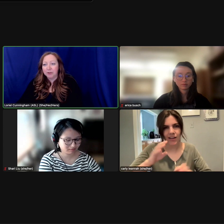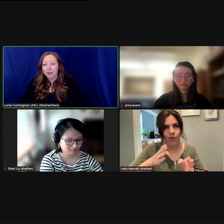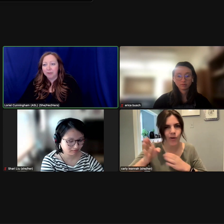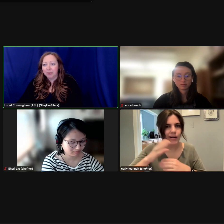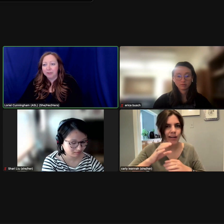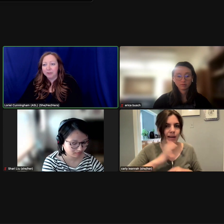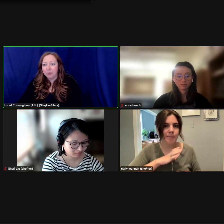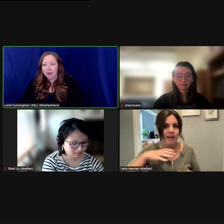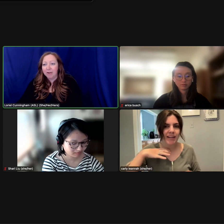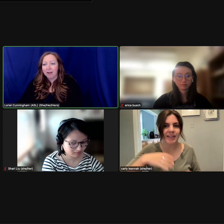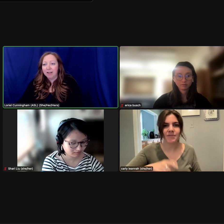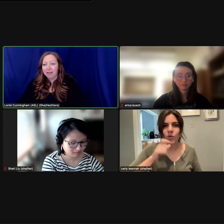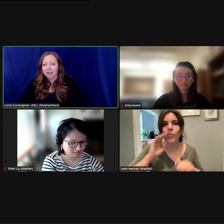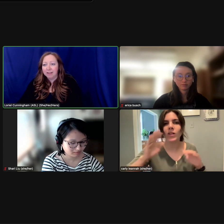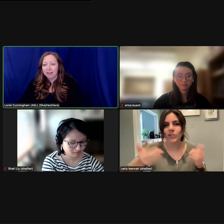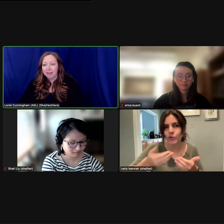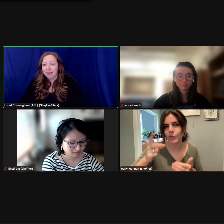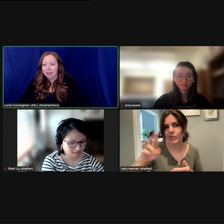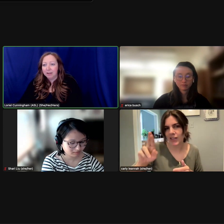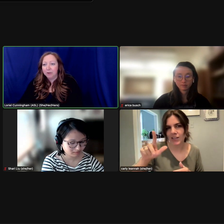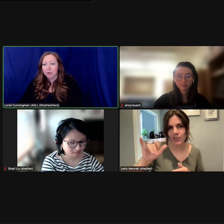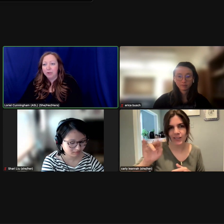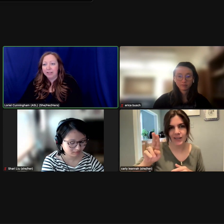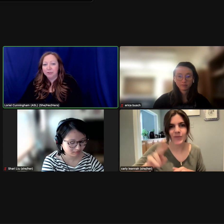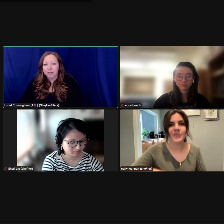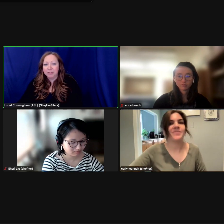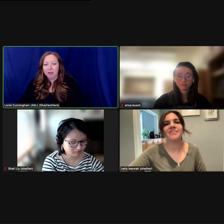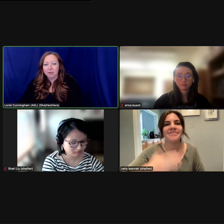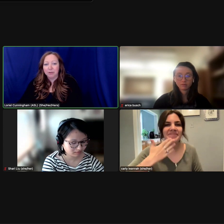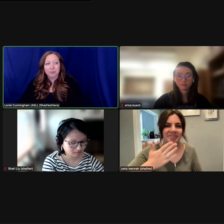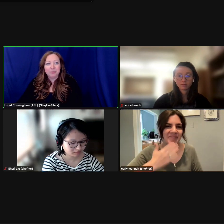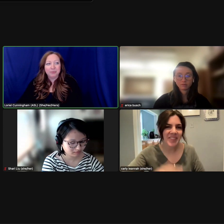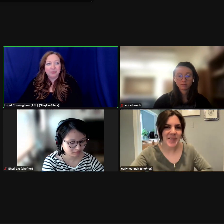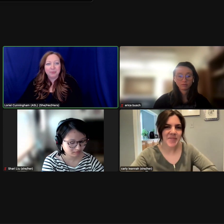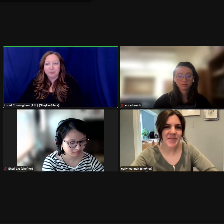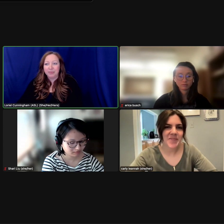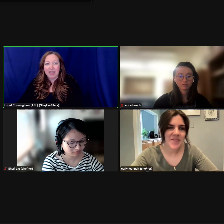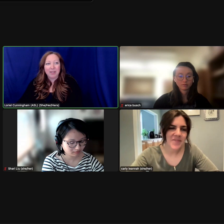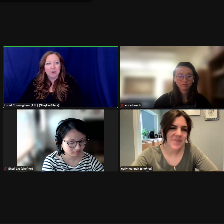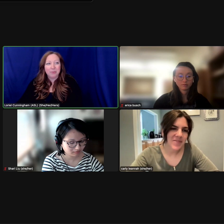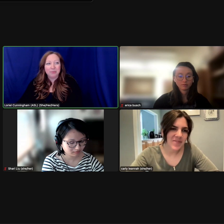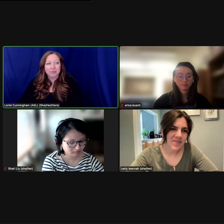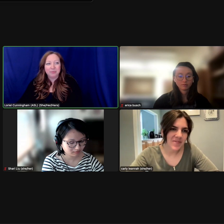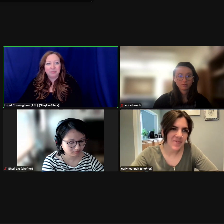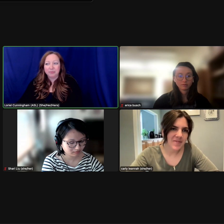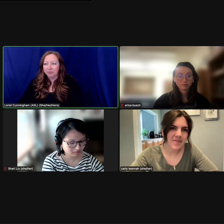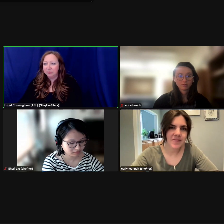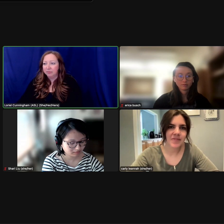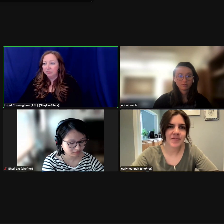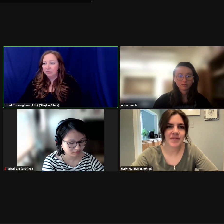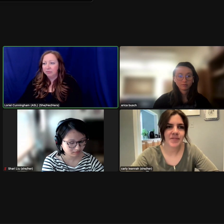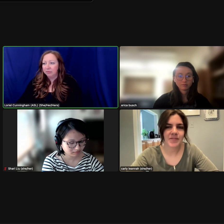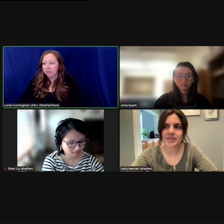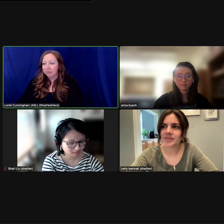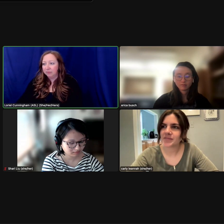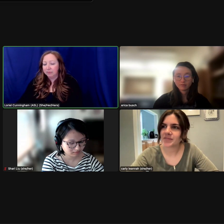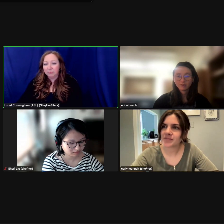Now I'll turn it over to Erica, who will introduce Dr. Liu. Thank you.